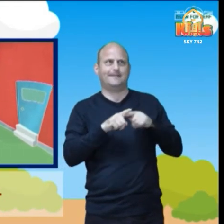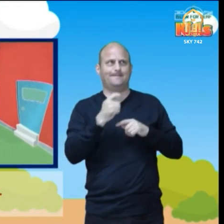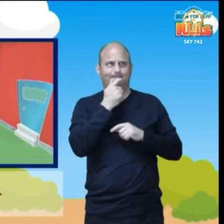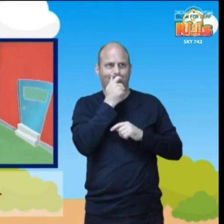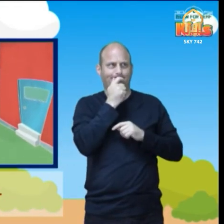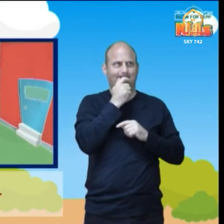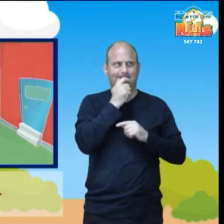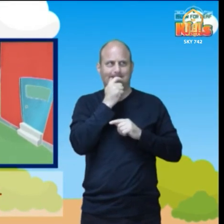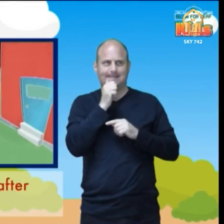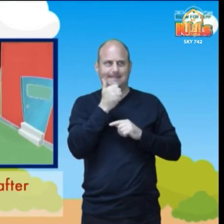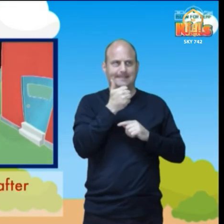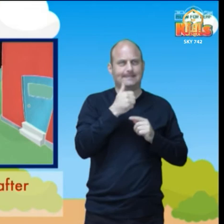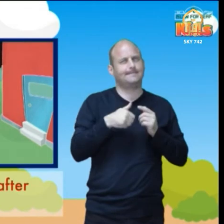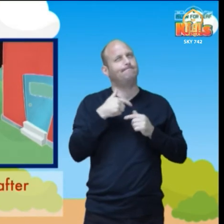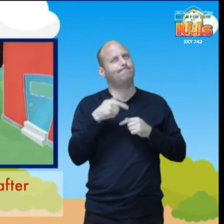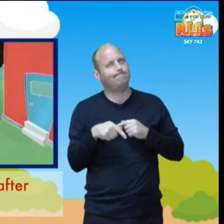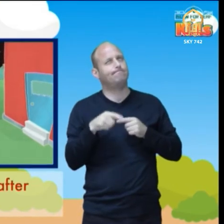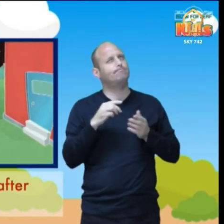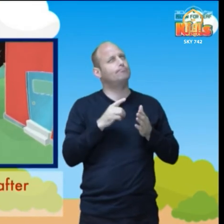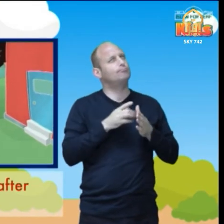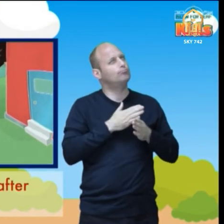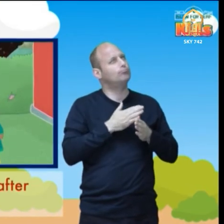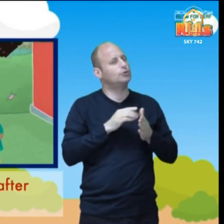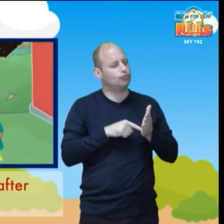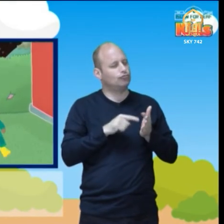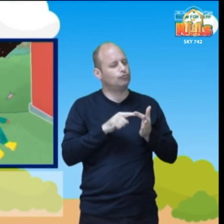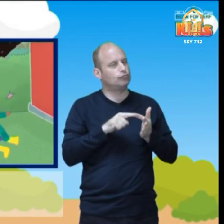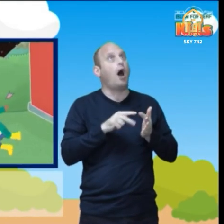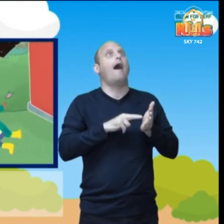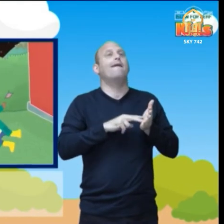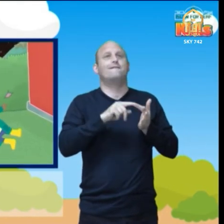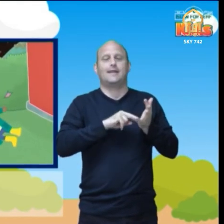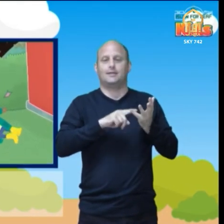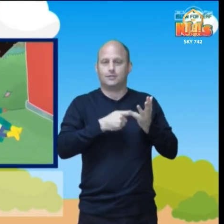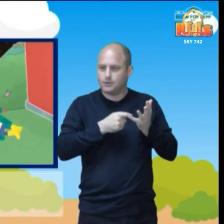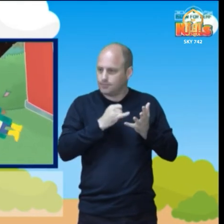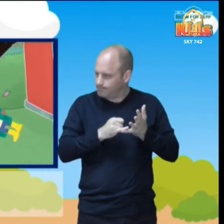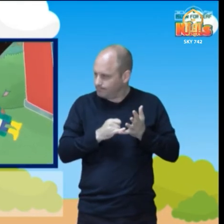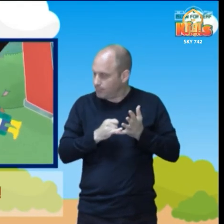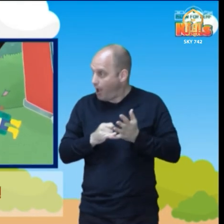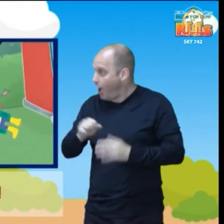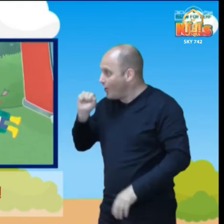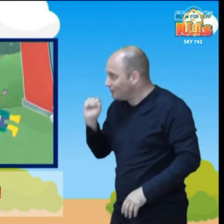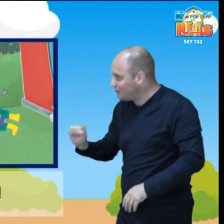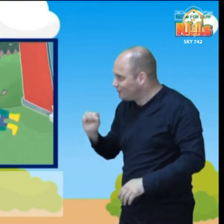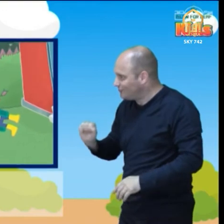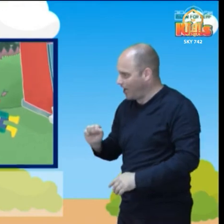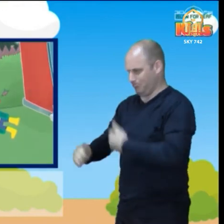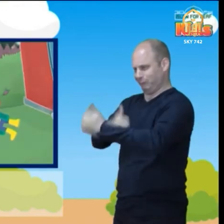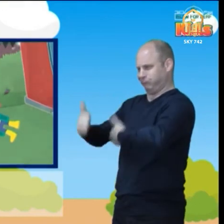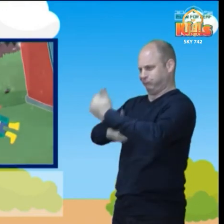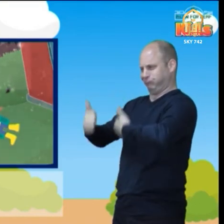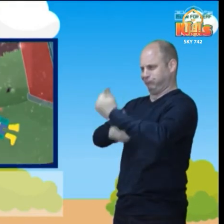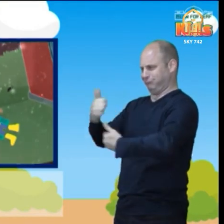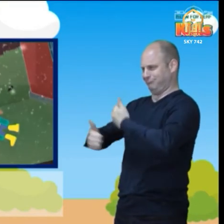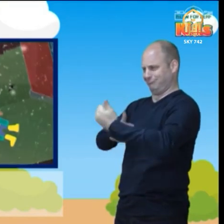I'll try. The next planet after Mercury is Venus? That's right, sis.